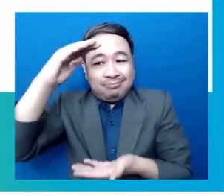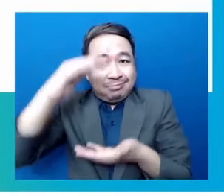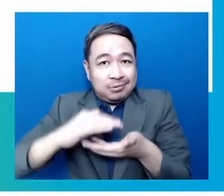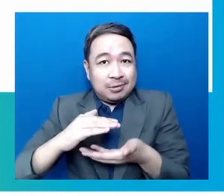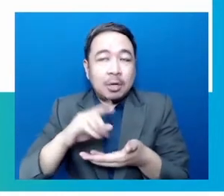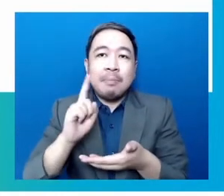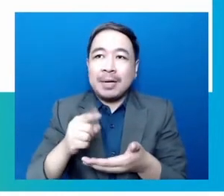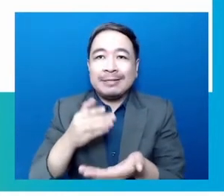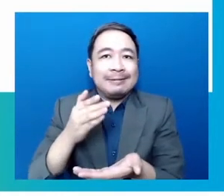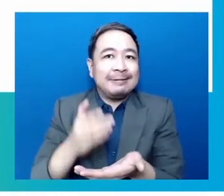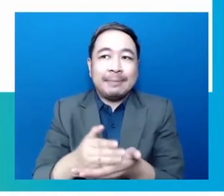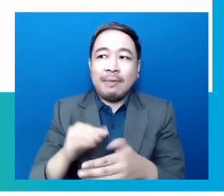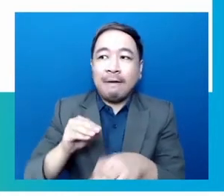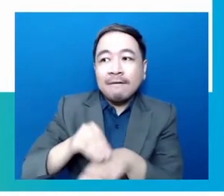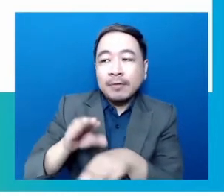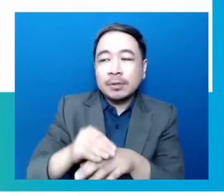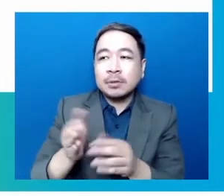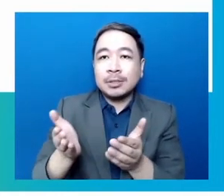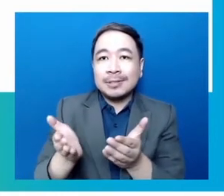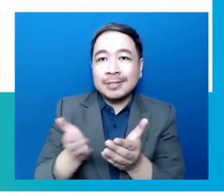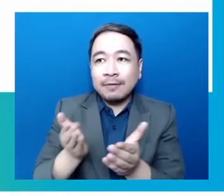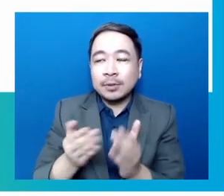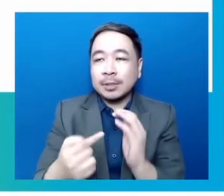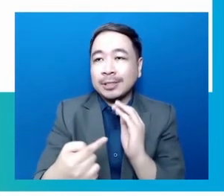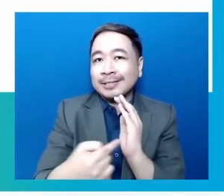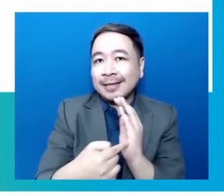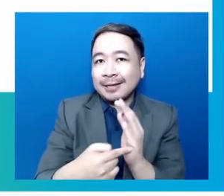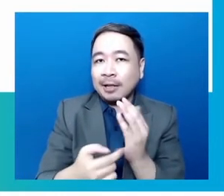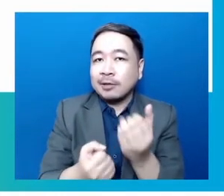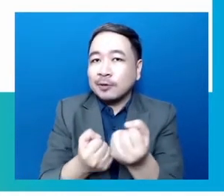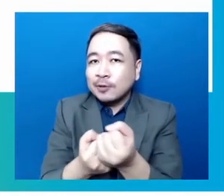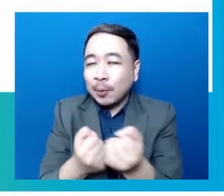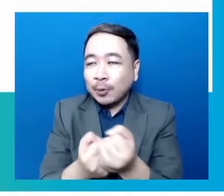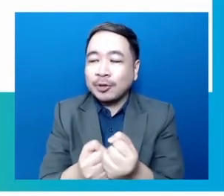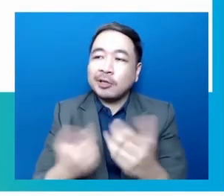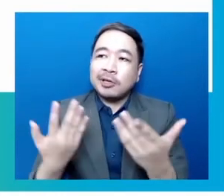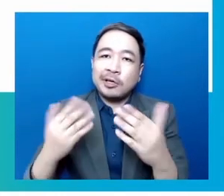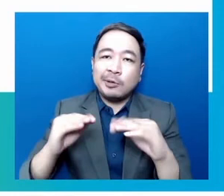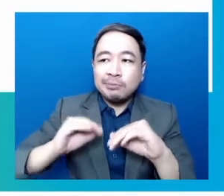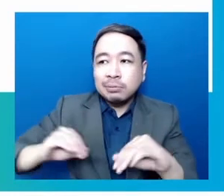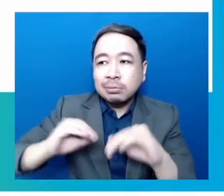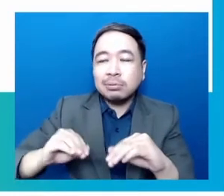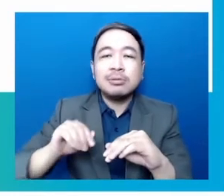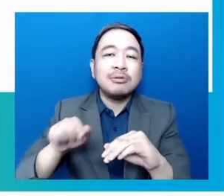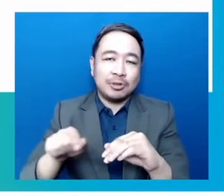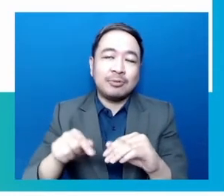services, technical assistance, or financial intermediaries. Next slide.